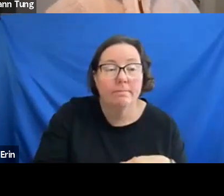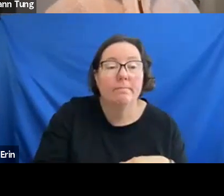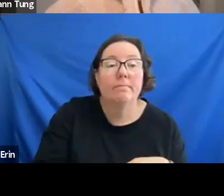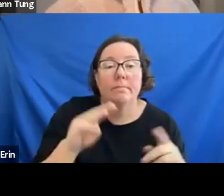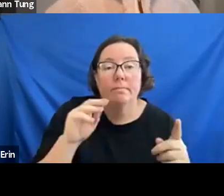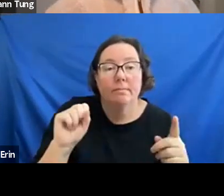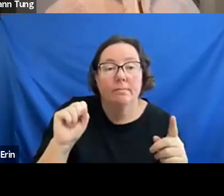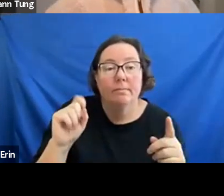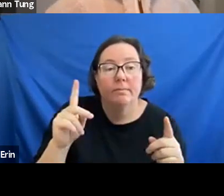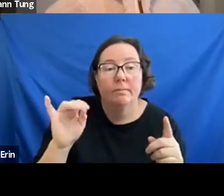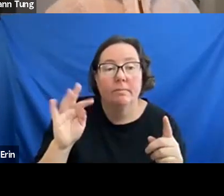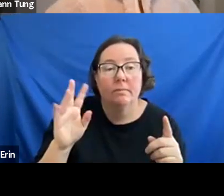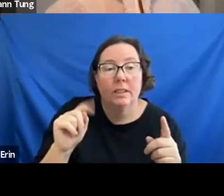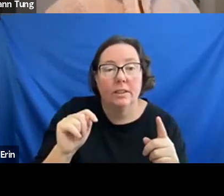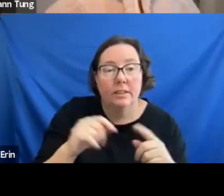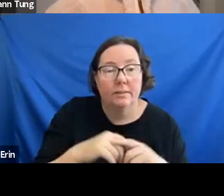Ms. Garrett.